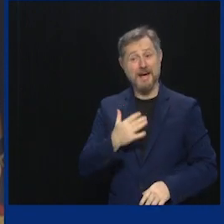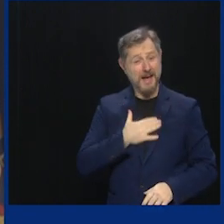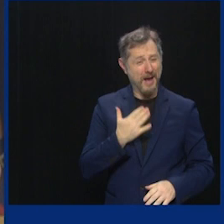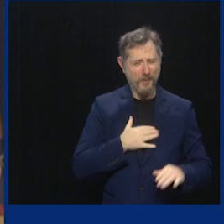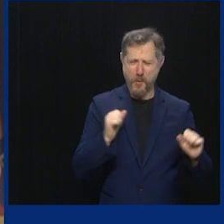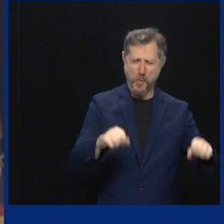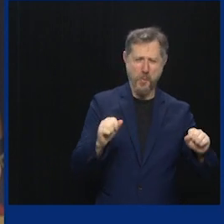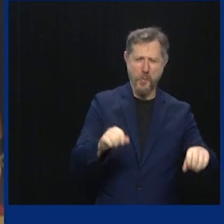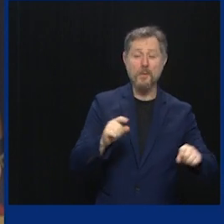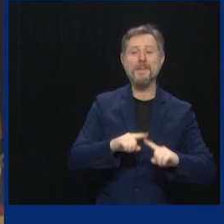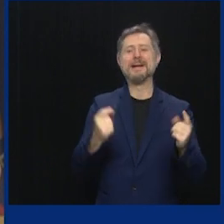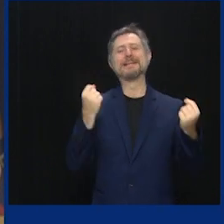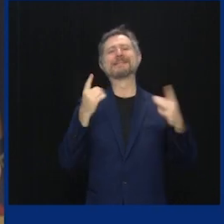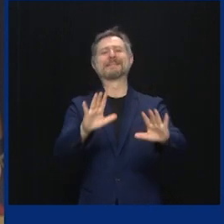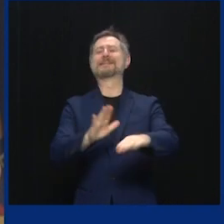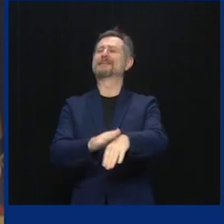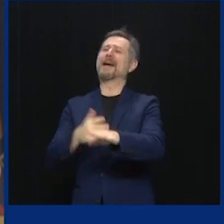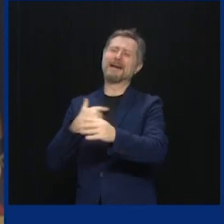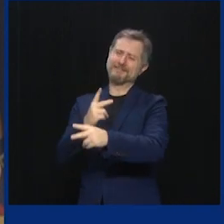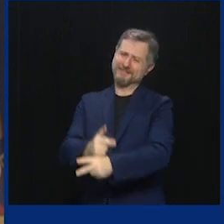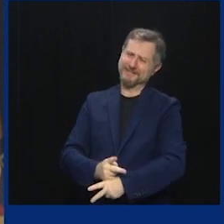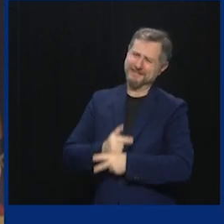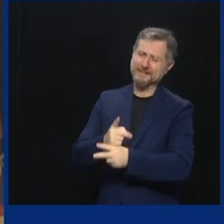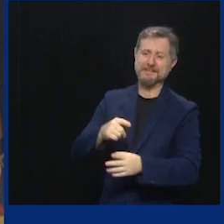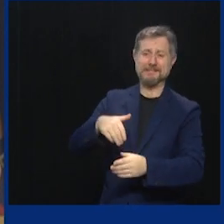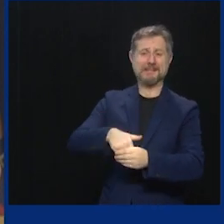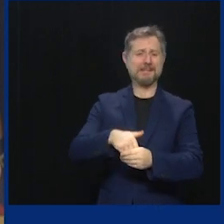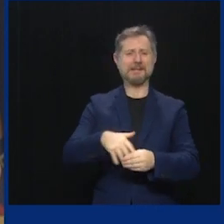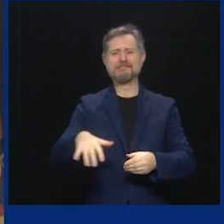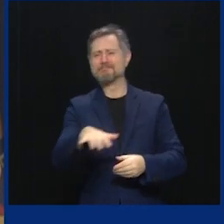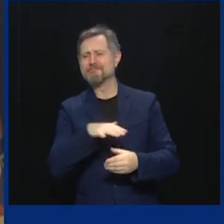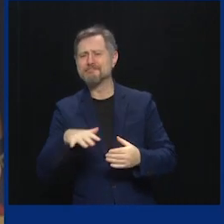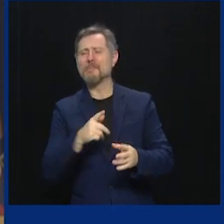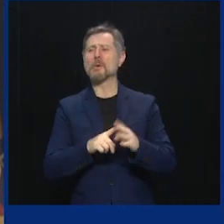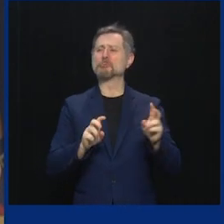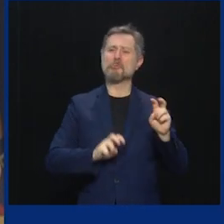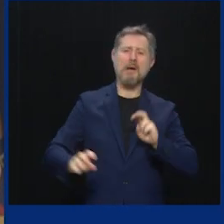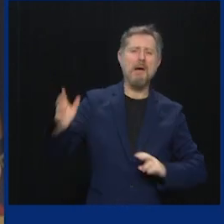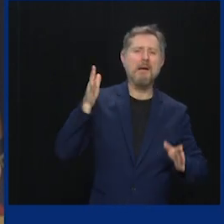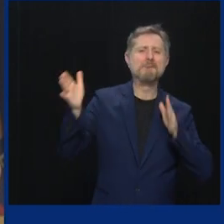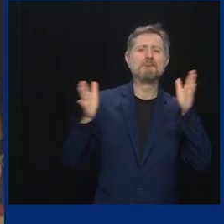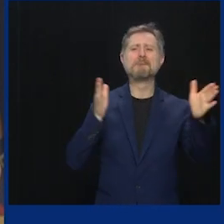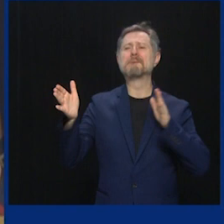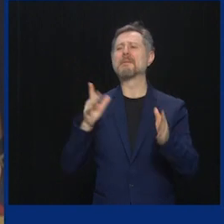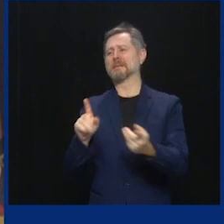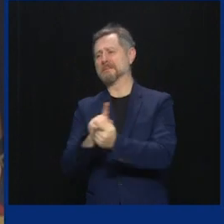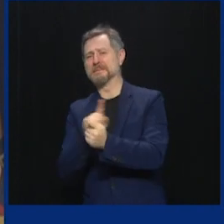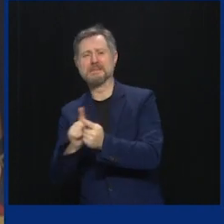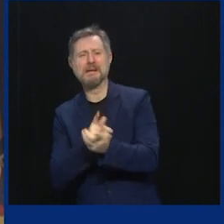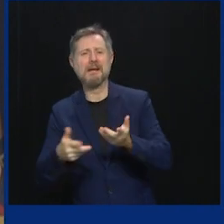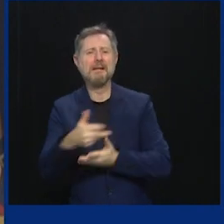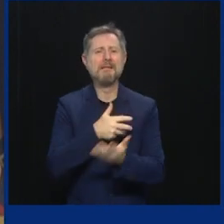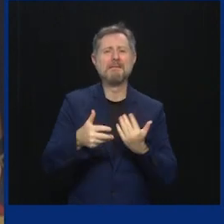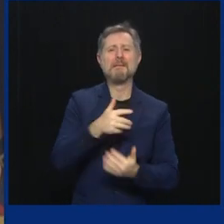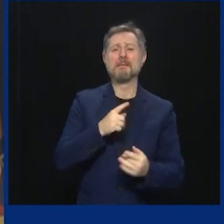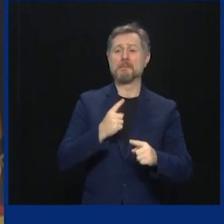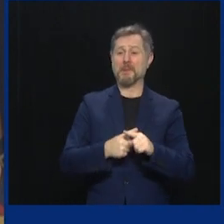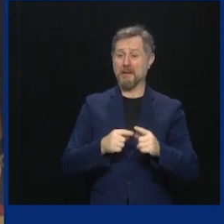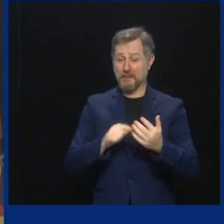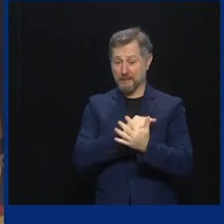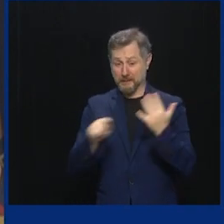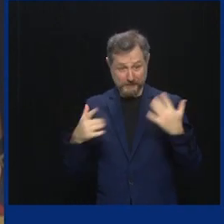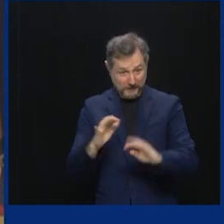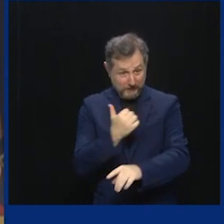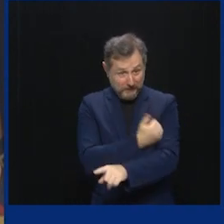People will be gathering more indoors. People are traveling more. People are seeing family members they haven't seen in a long time who may or may not be vaccinated. So